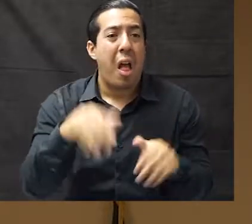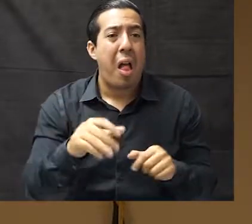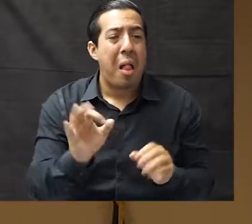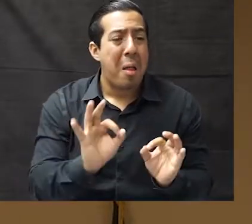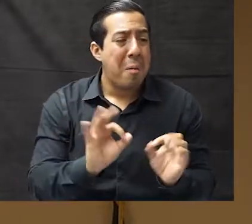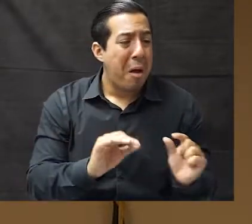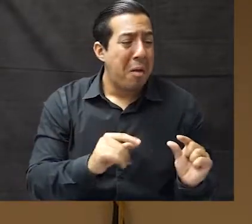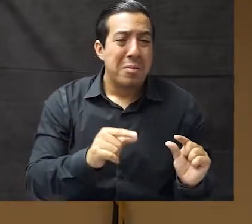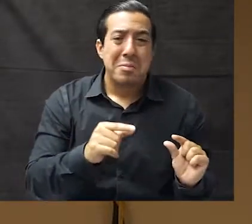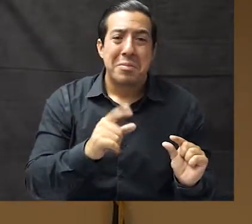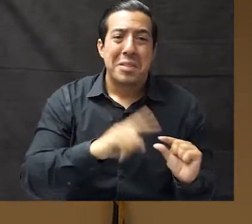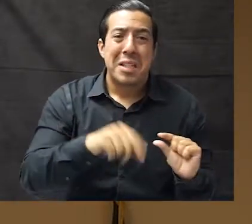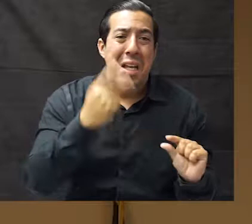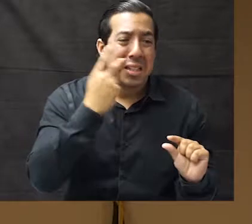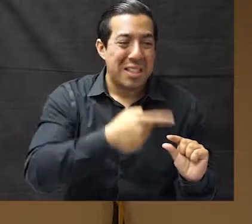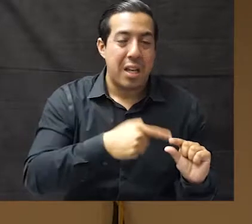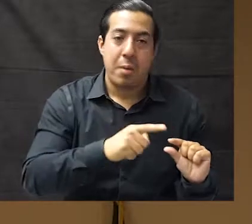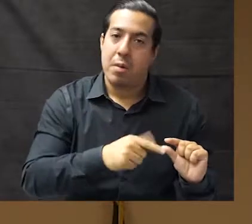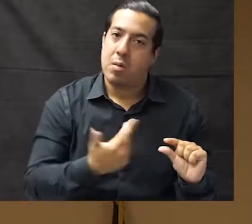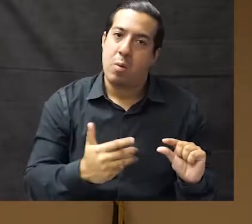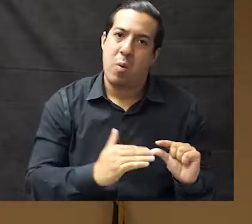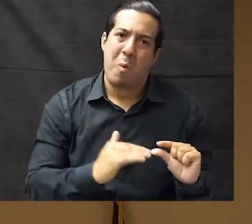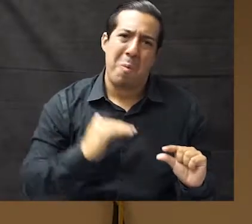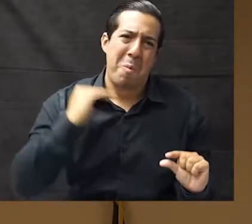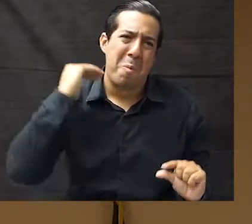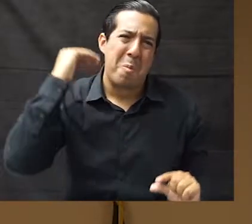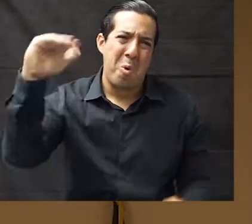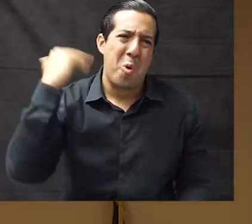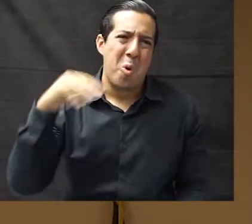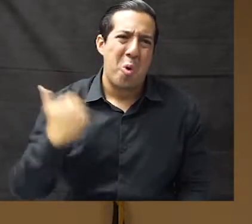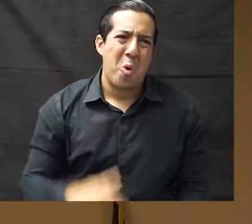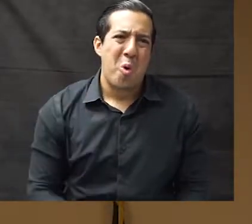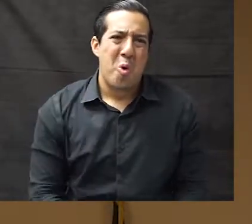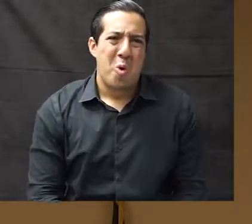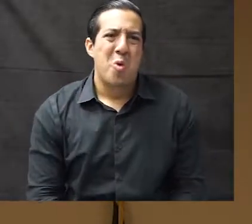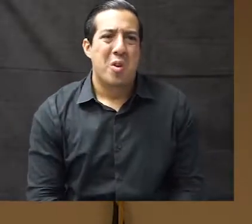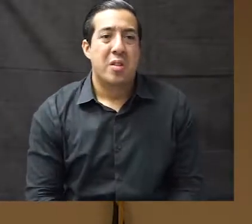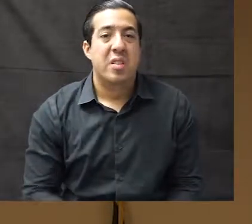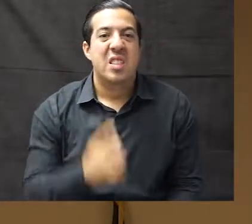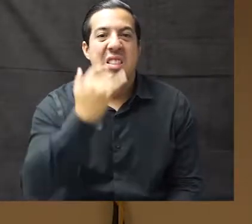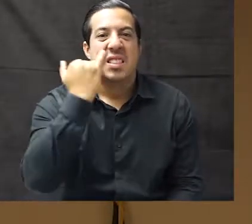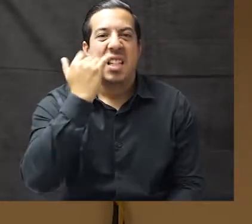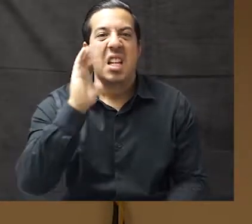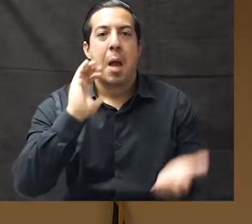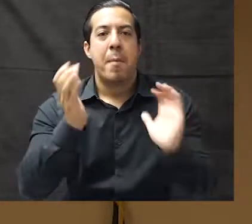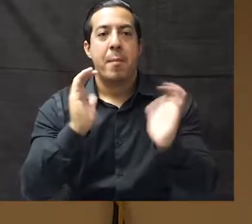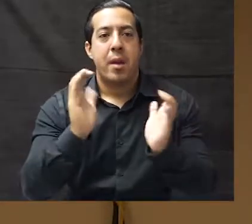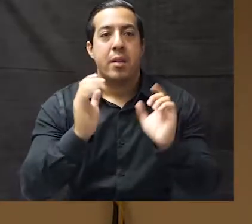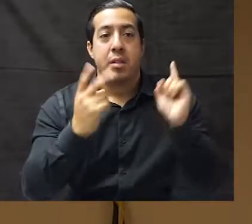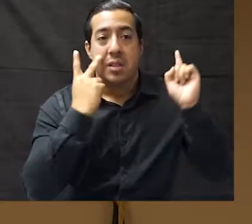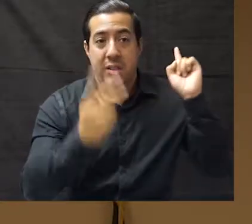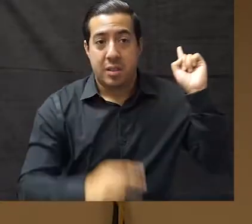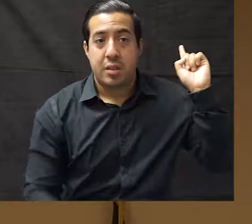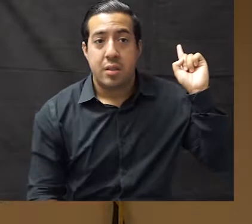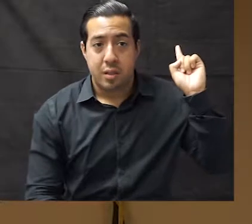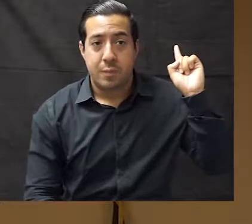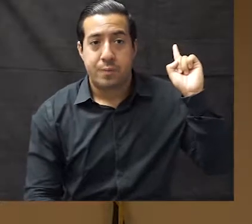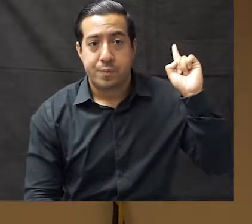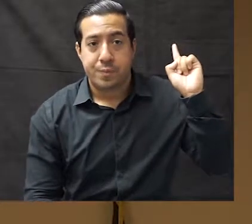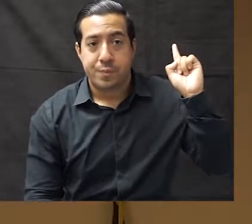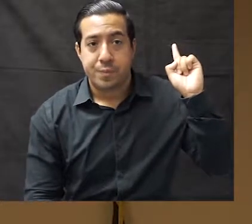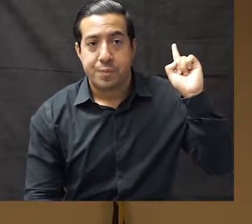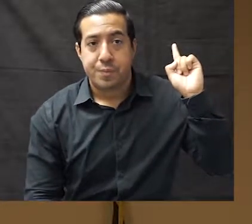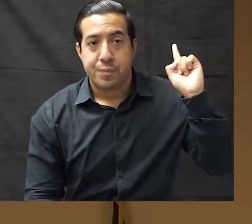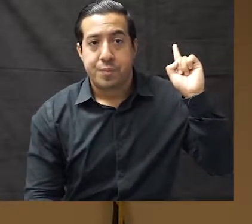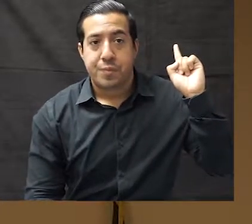carfentanil, 10,000 times, and what a lethal dose of it looks like. I didn't bring any with me, I'm not that dumb. Don't